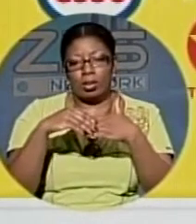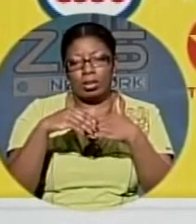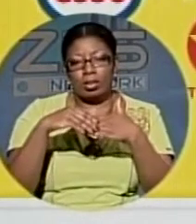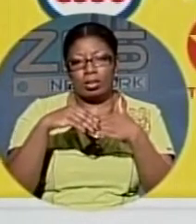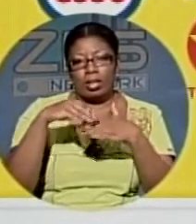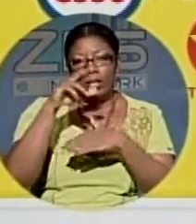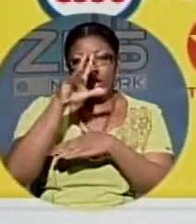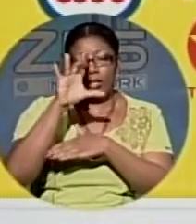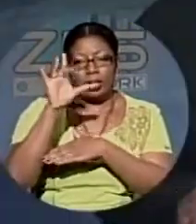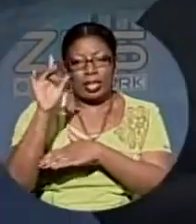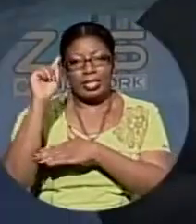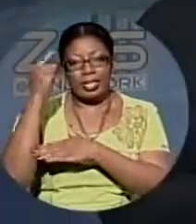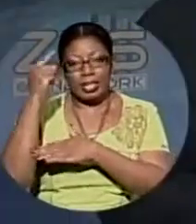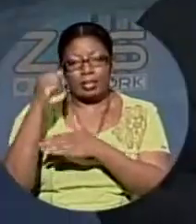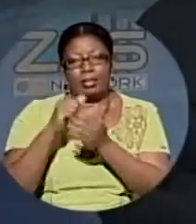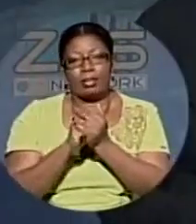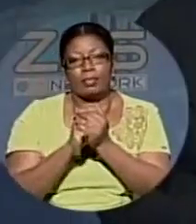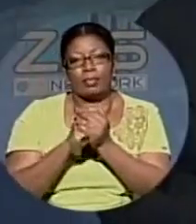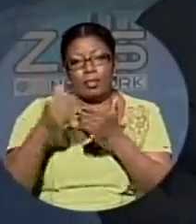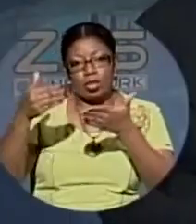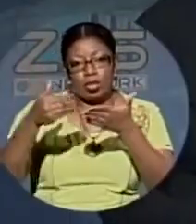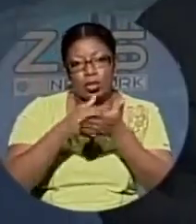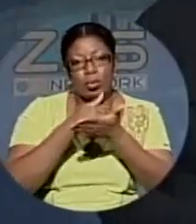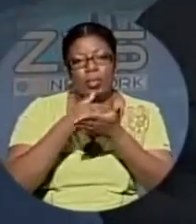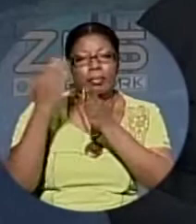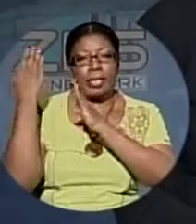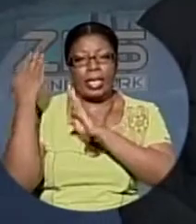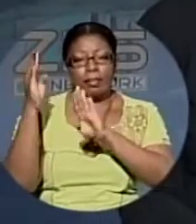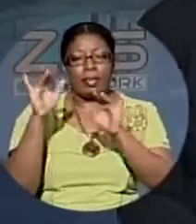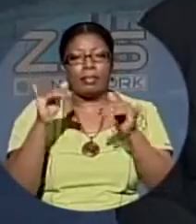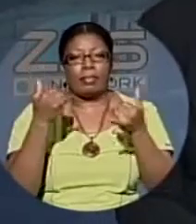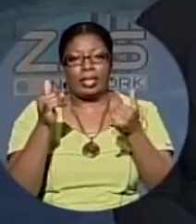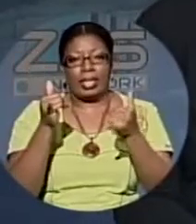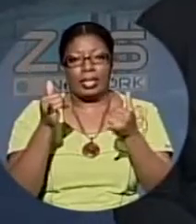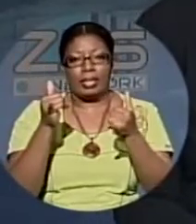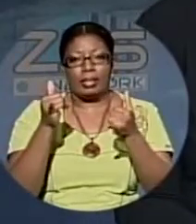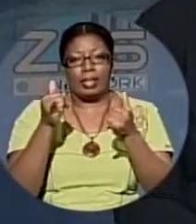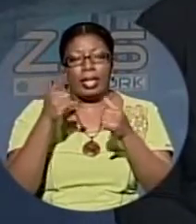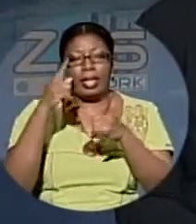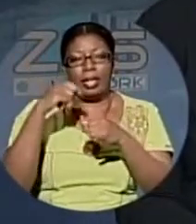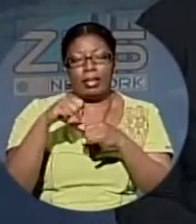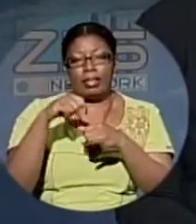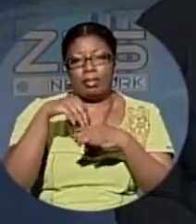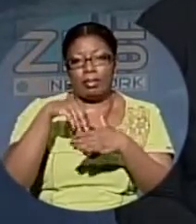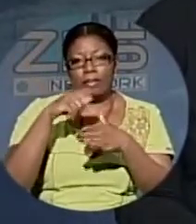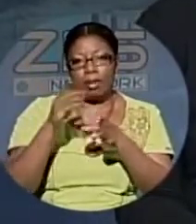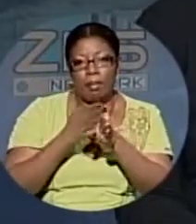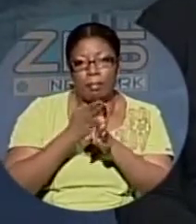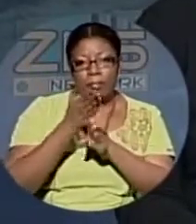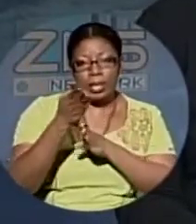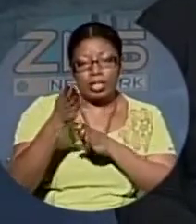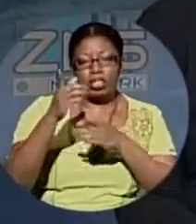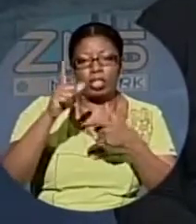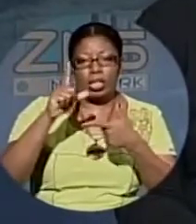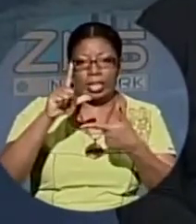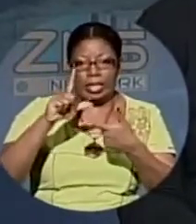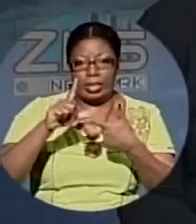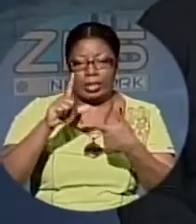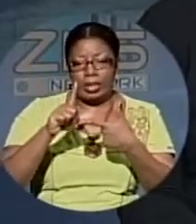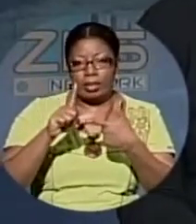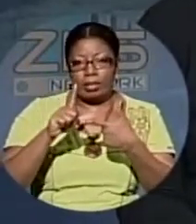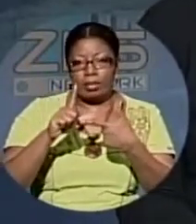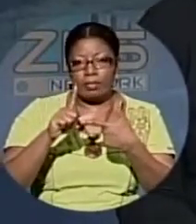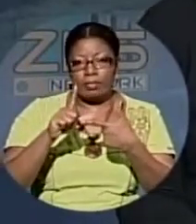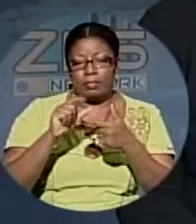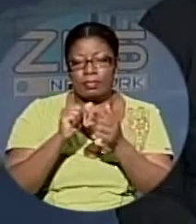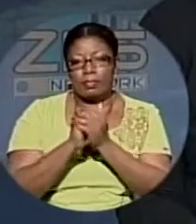cents. Well, the latest Bahamian to play in the major leagues, close to home. He played last night. Antoan Richardson, of course, a member